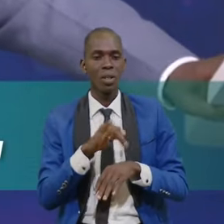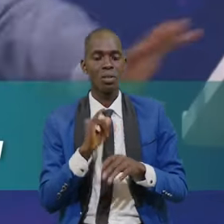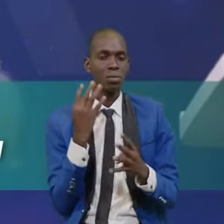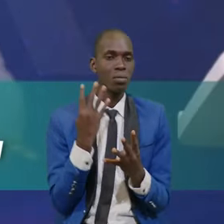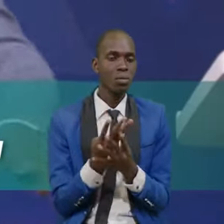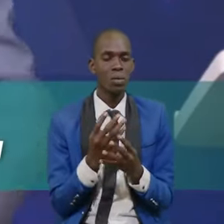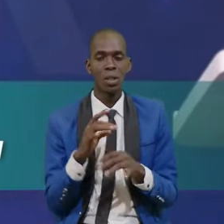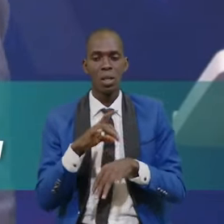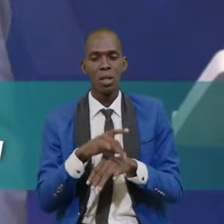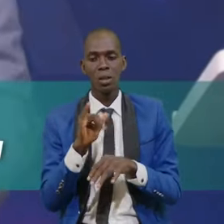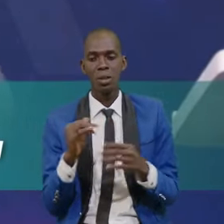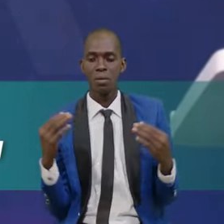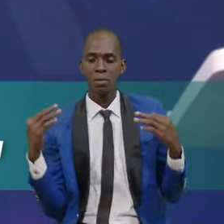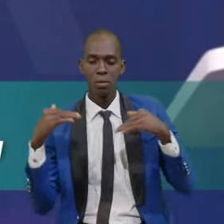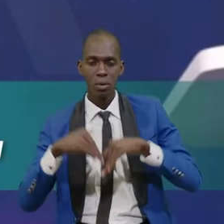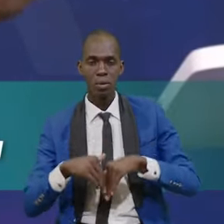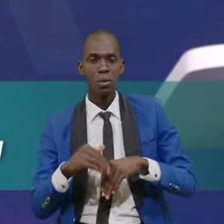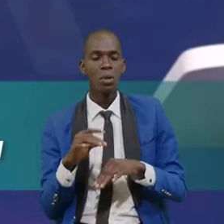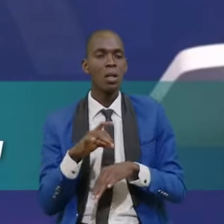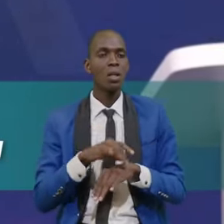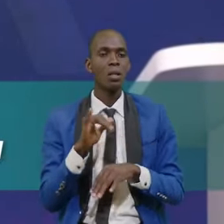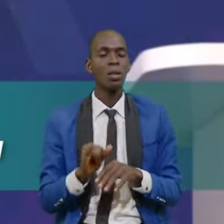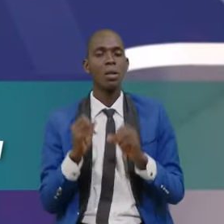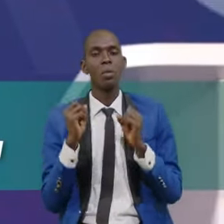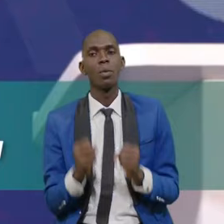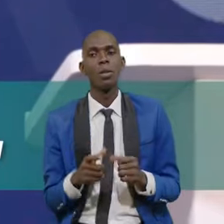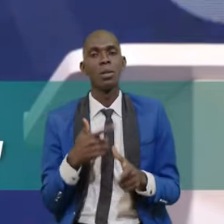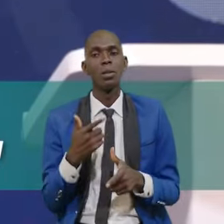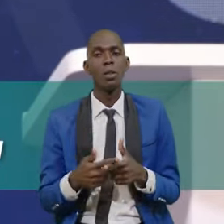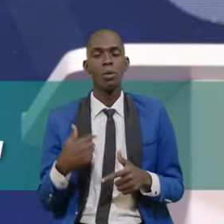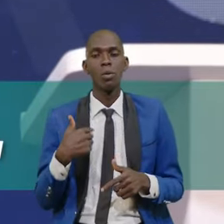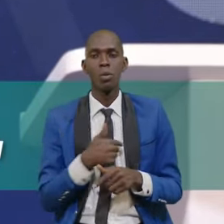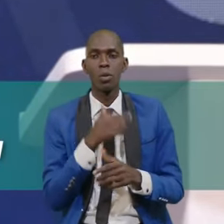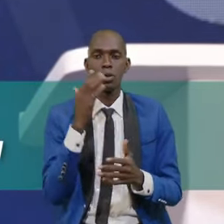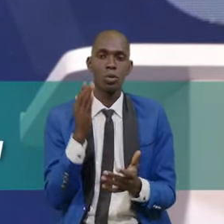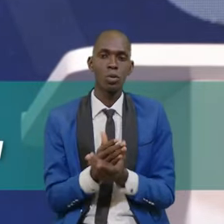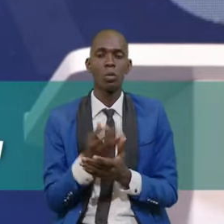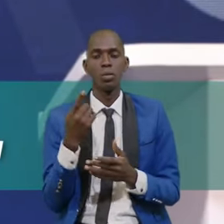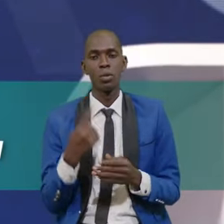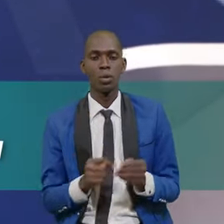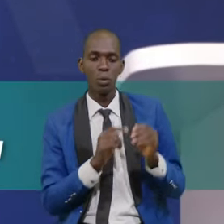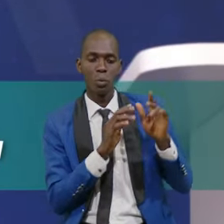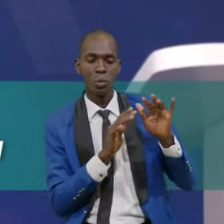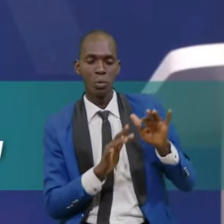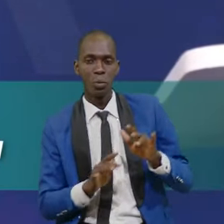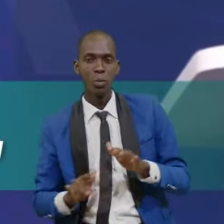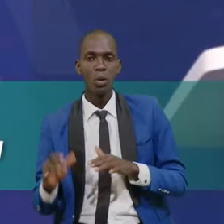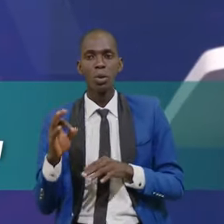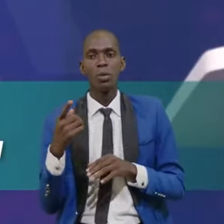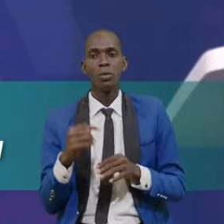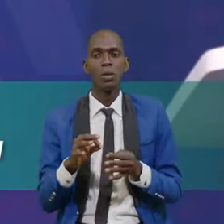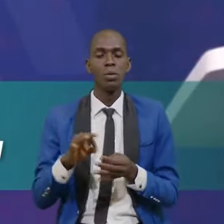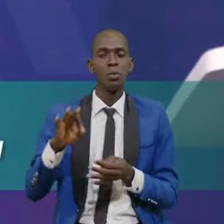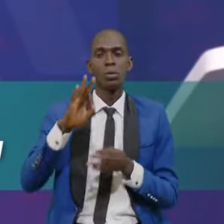valleys, earthly powers, then you stop the flow of the spiritual